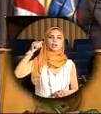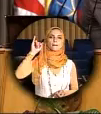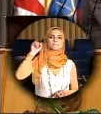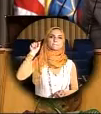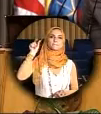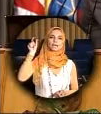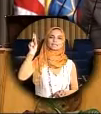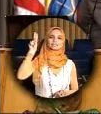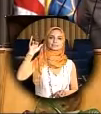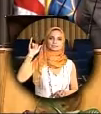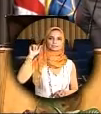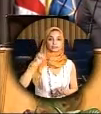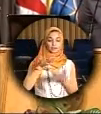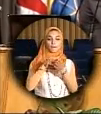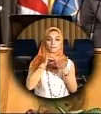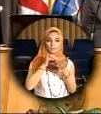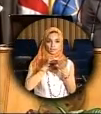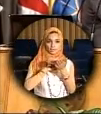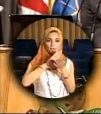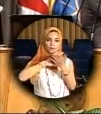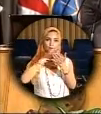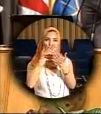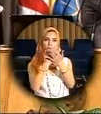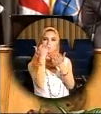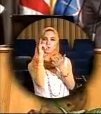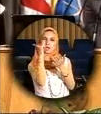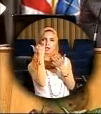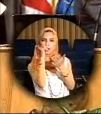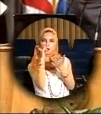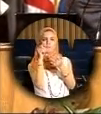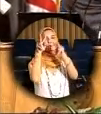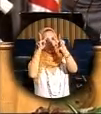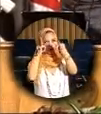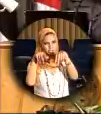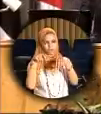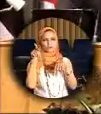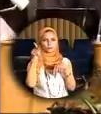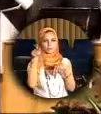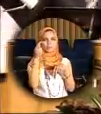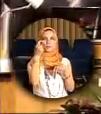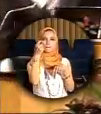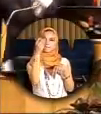of QualiLife. Yeah. Okay. Just free. You said it's free. Thank you.